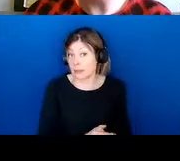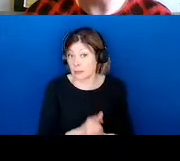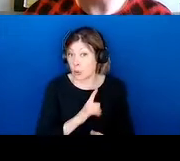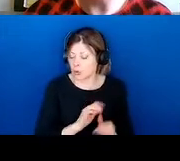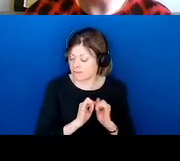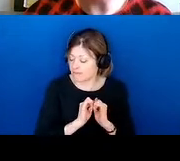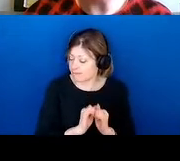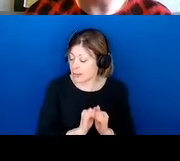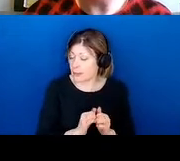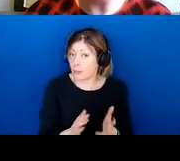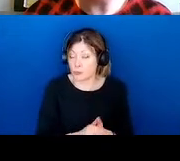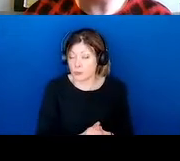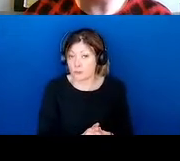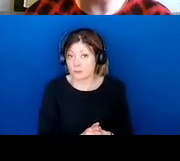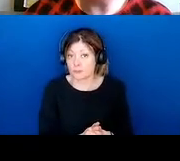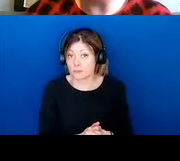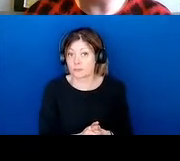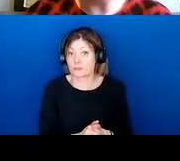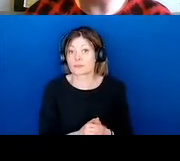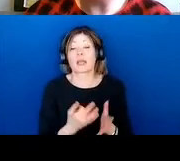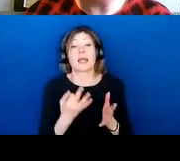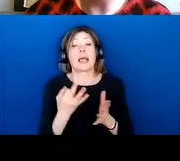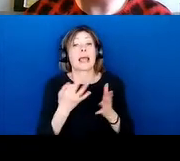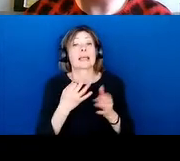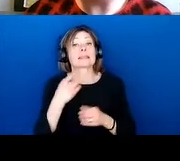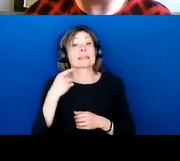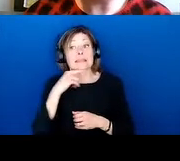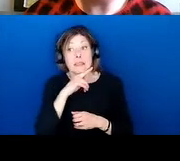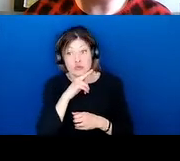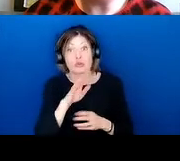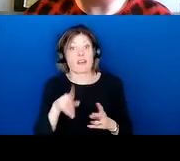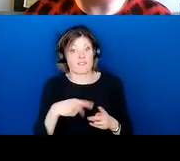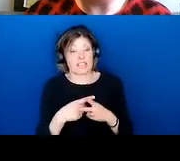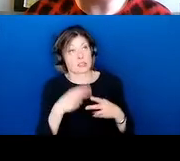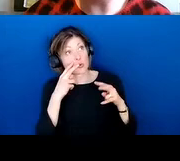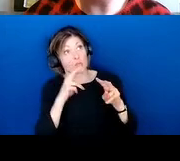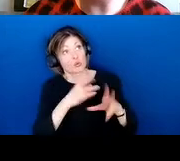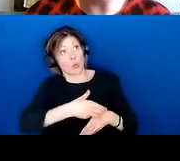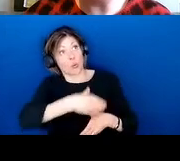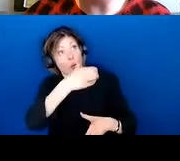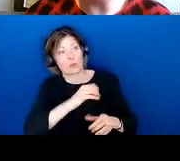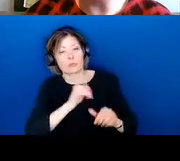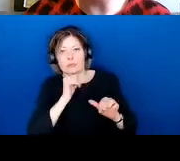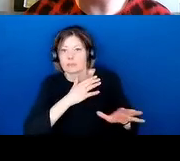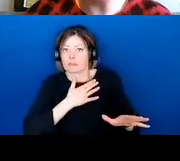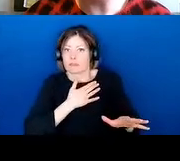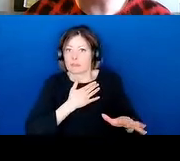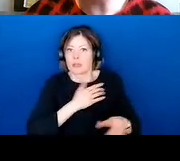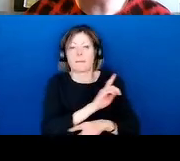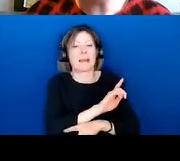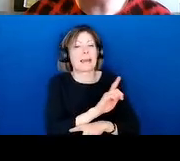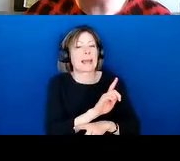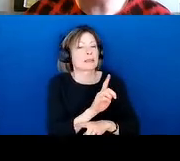It was highly regarded by 18th century visitors, but much later we discovered its secrets.